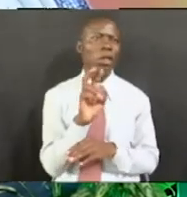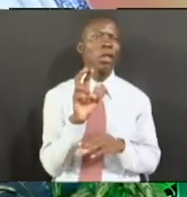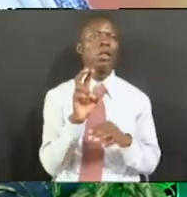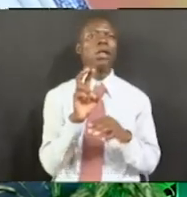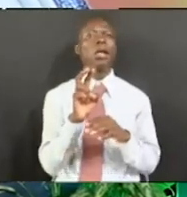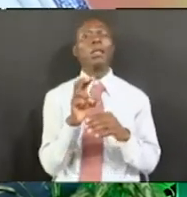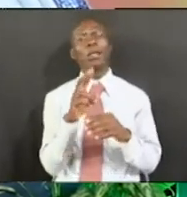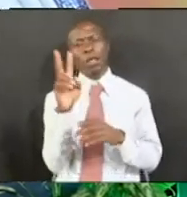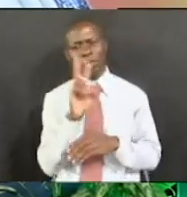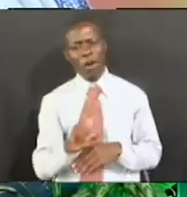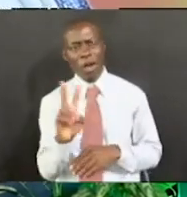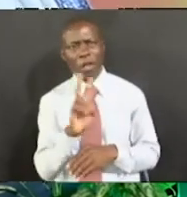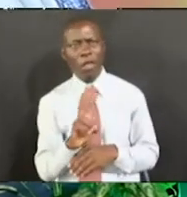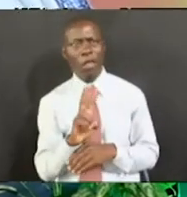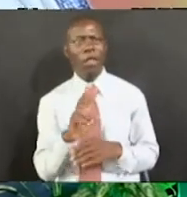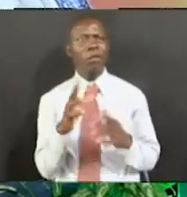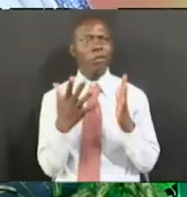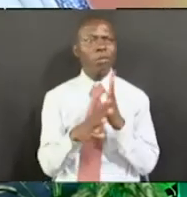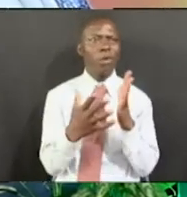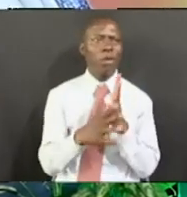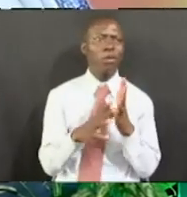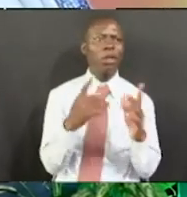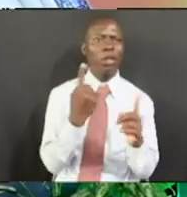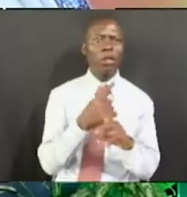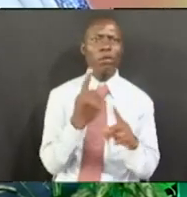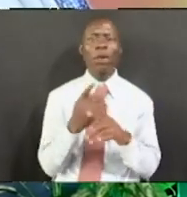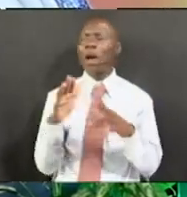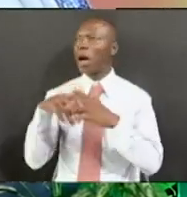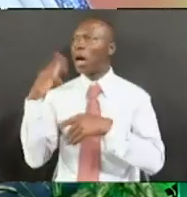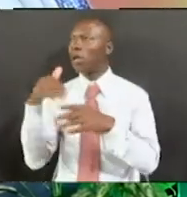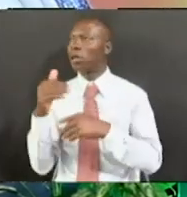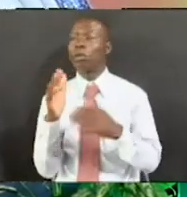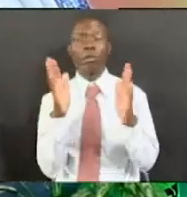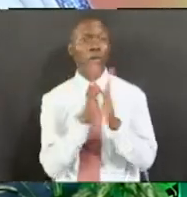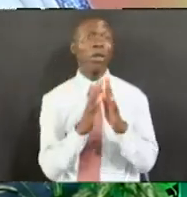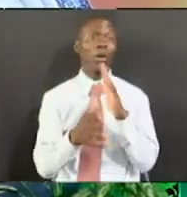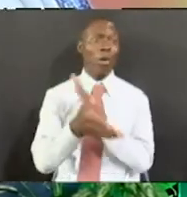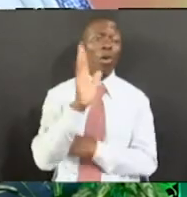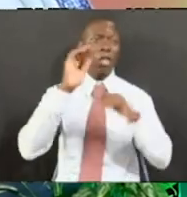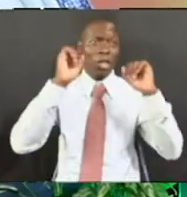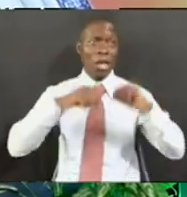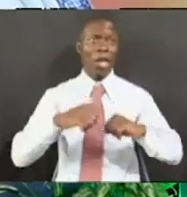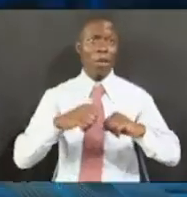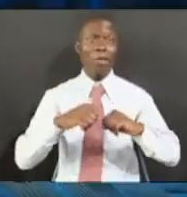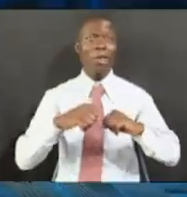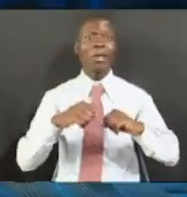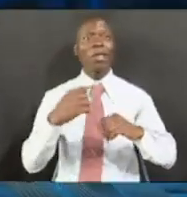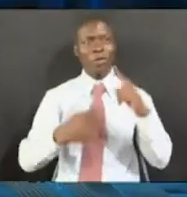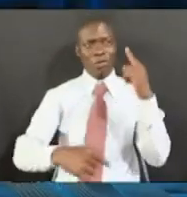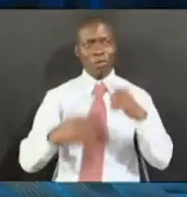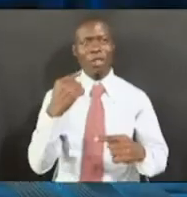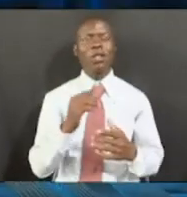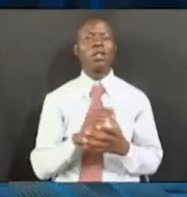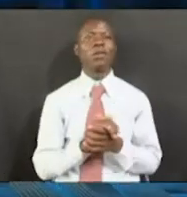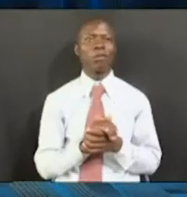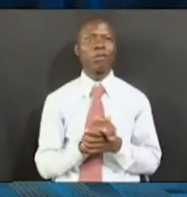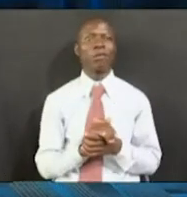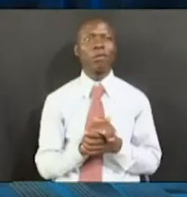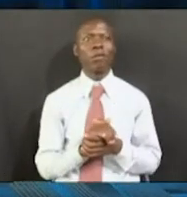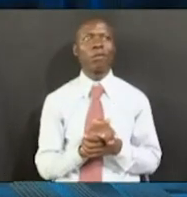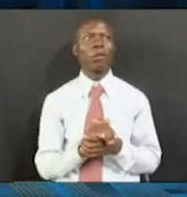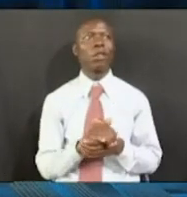valueless, those who are considered outsiders in this God, God is able to qualify them. Do I have a church